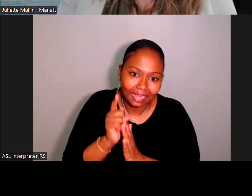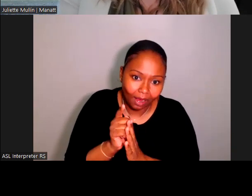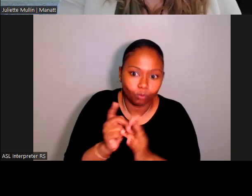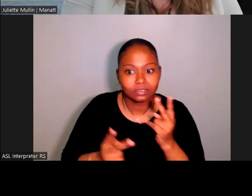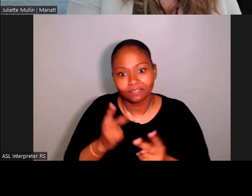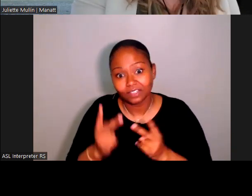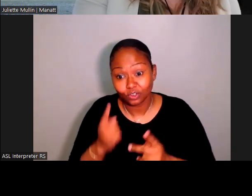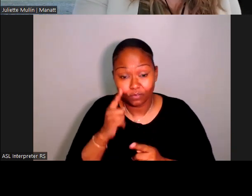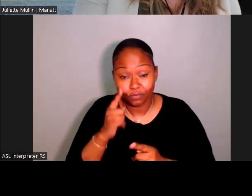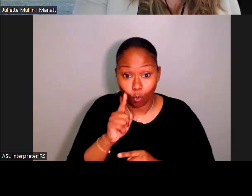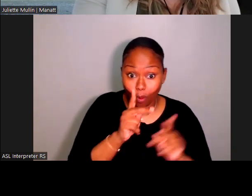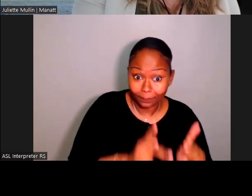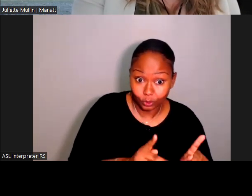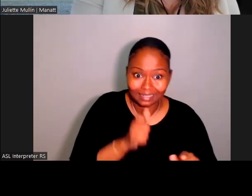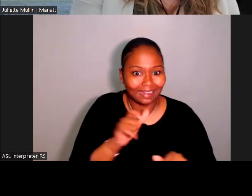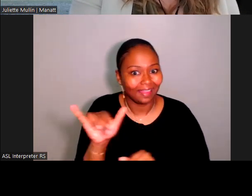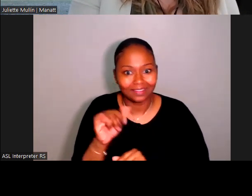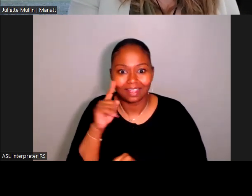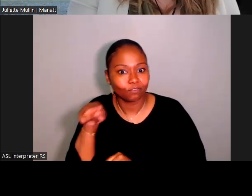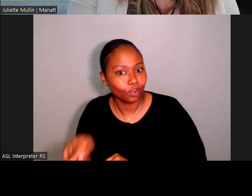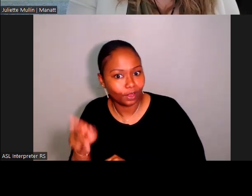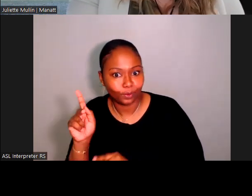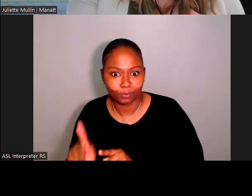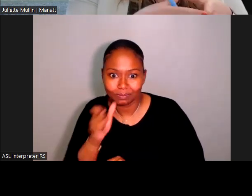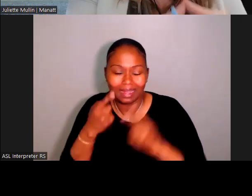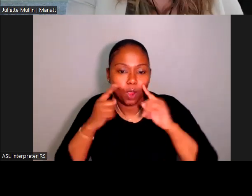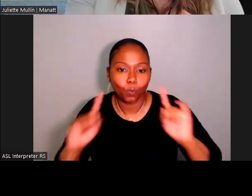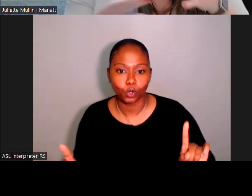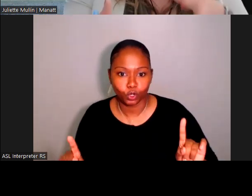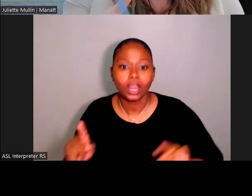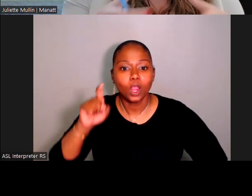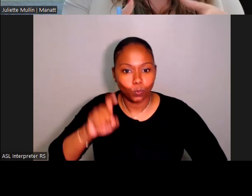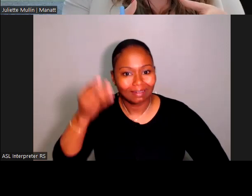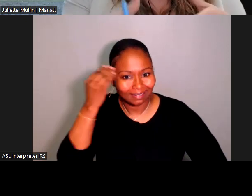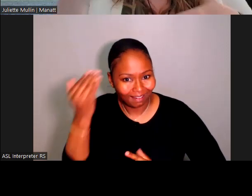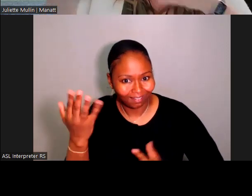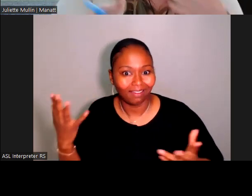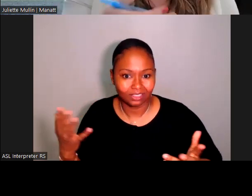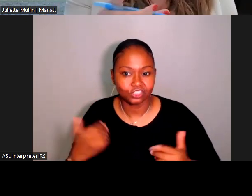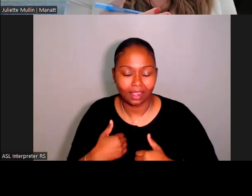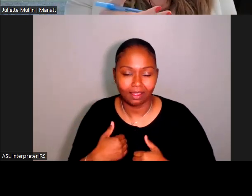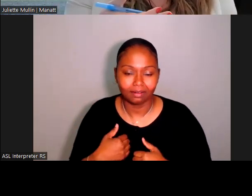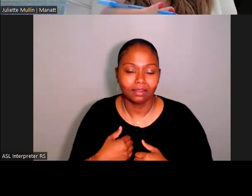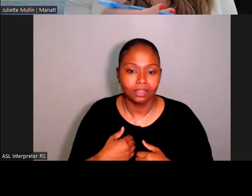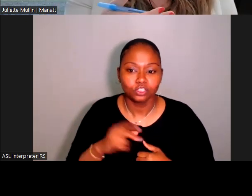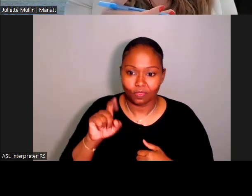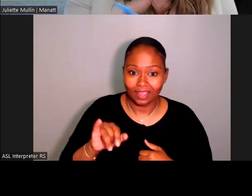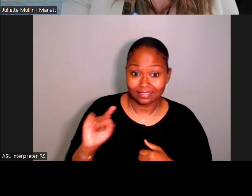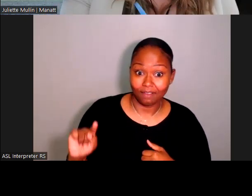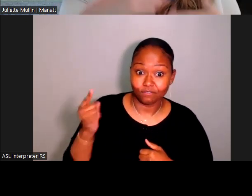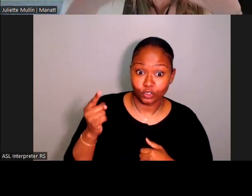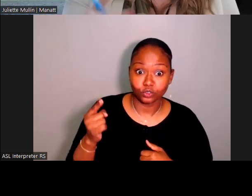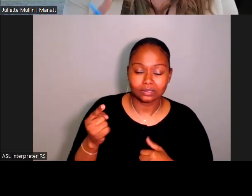for one person may not be the same as the ones that work for another. And we need to acknowledge that in the recommendation. So that's that first